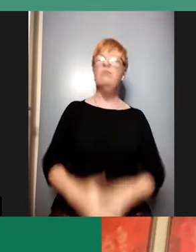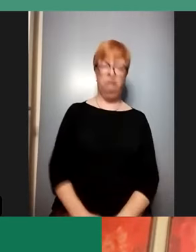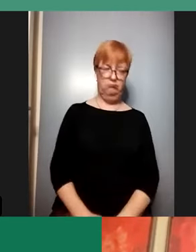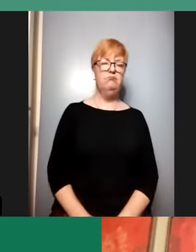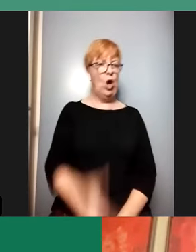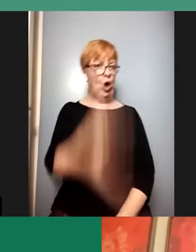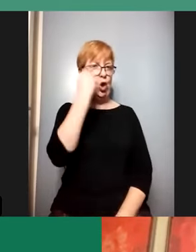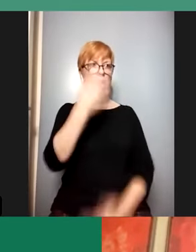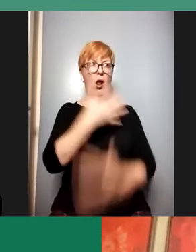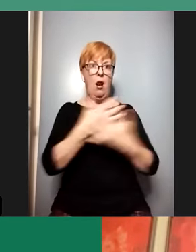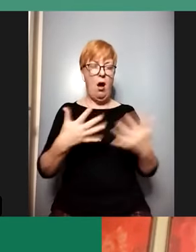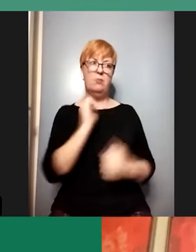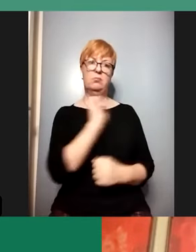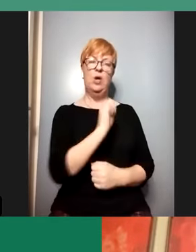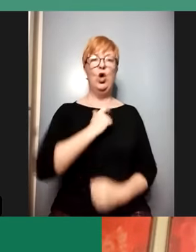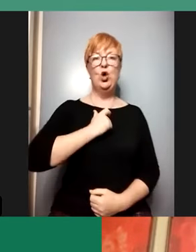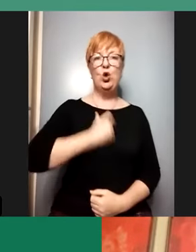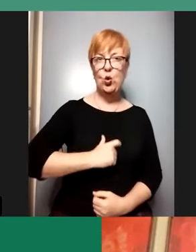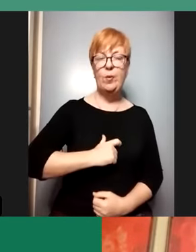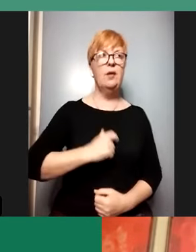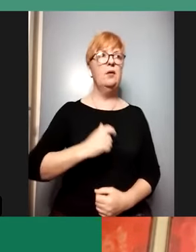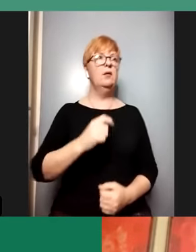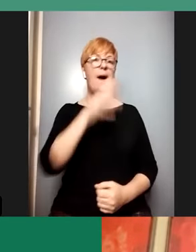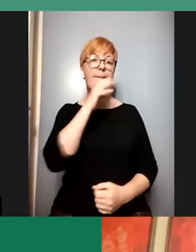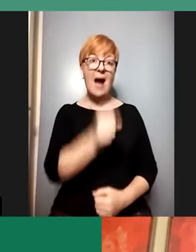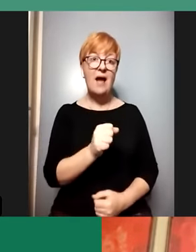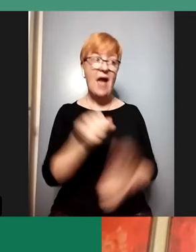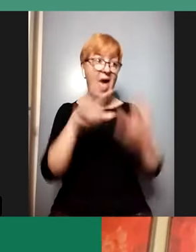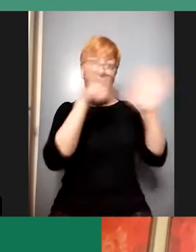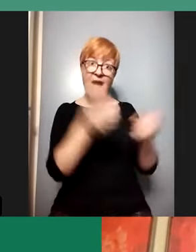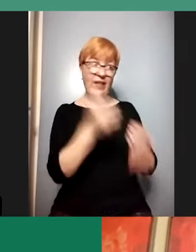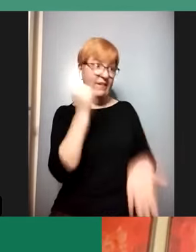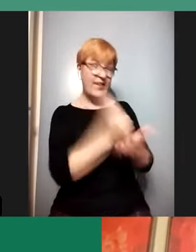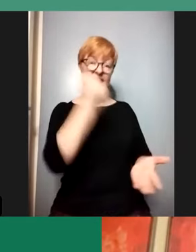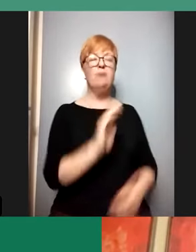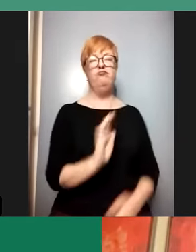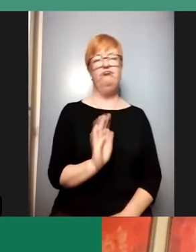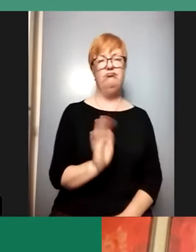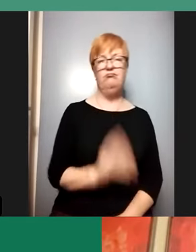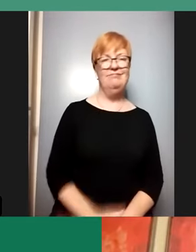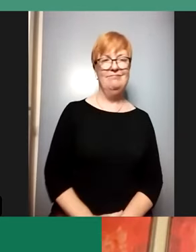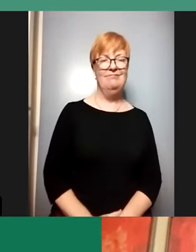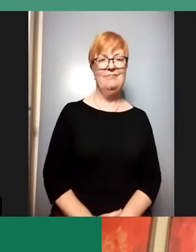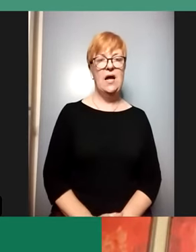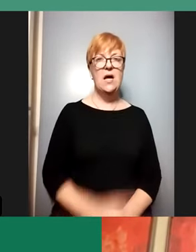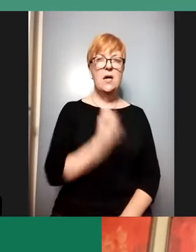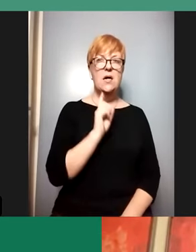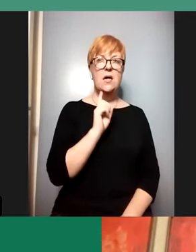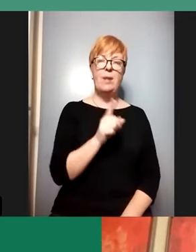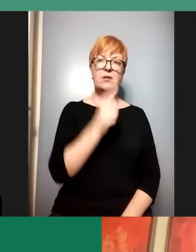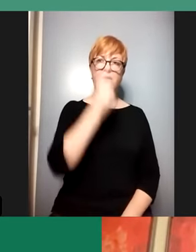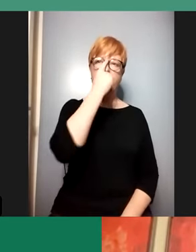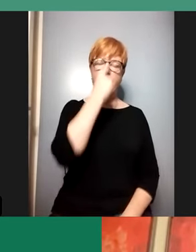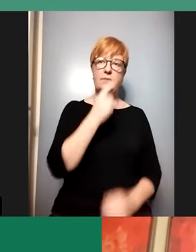man. Not everything I learned was great, you know, not everything, you know, was great, but it was really an exercise